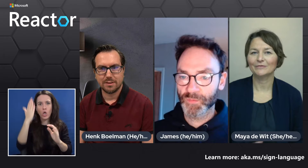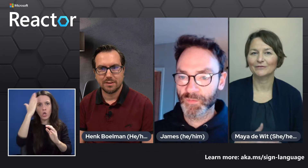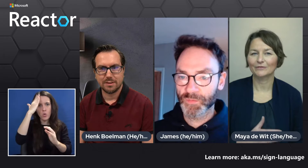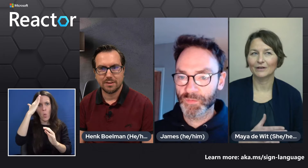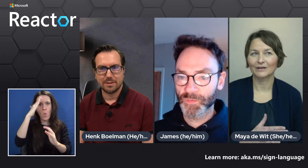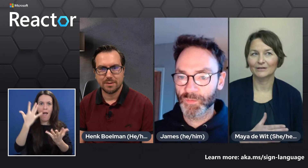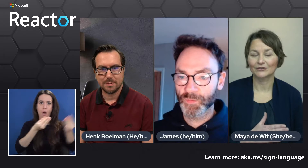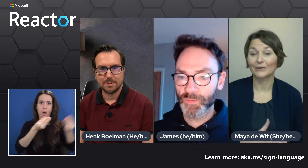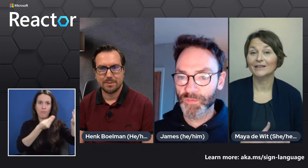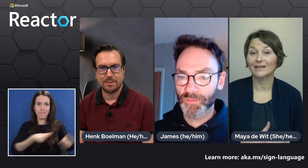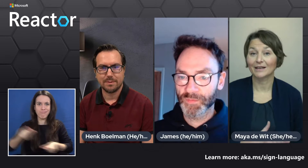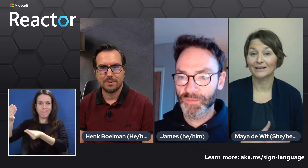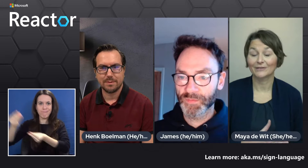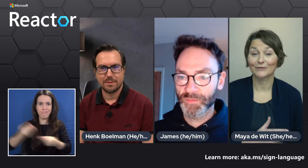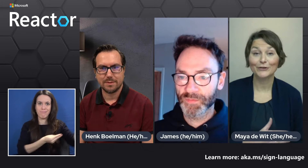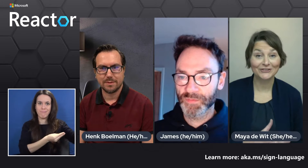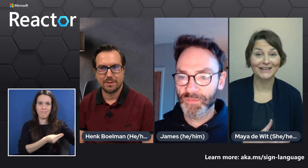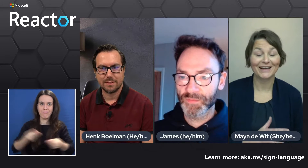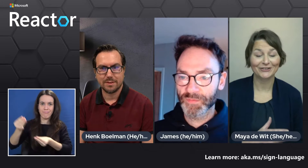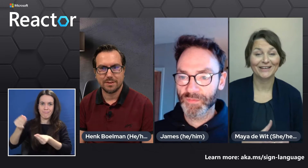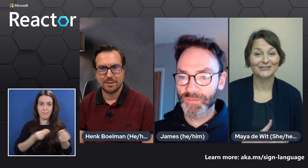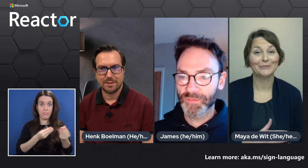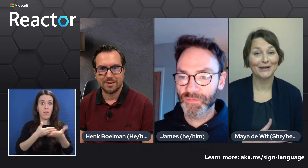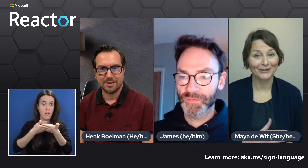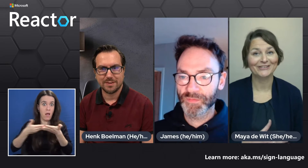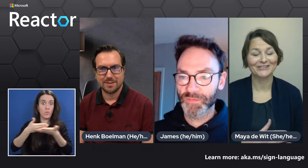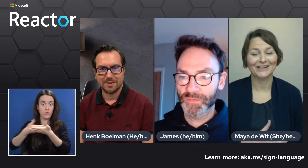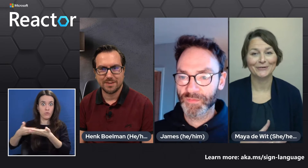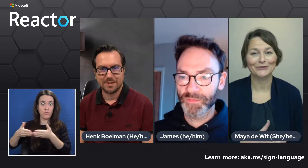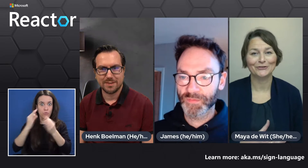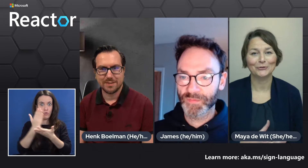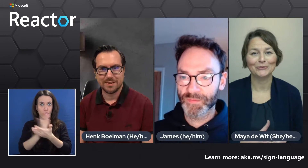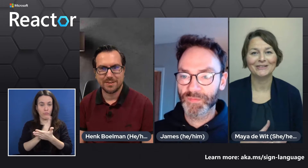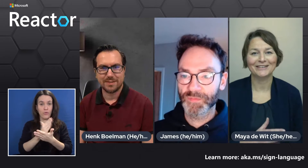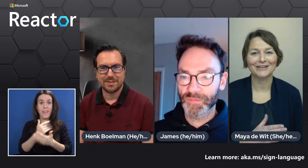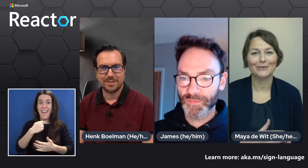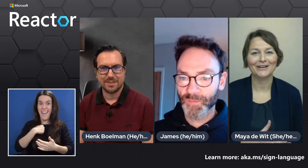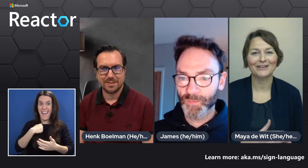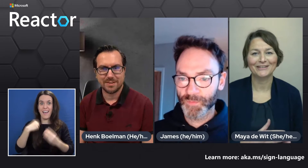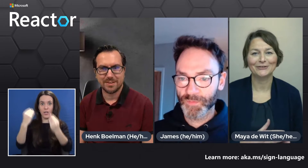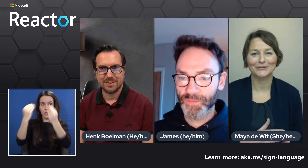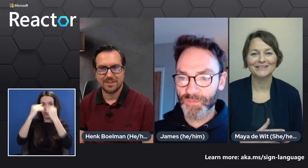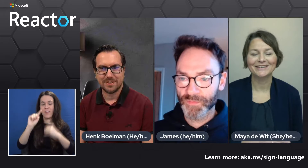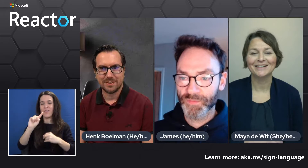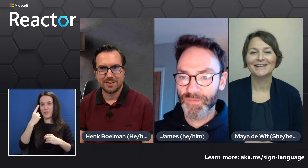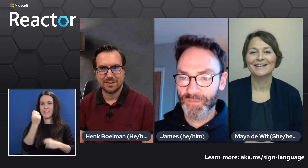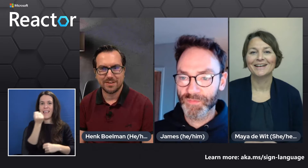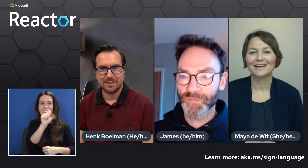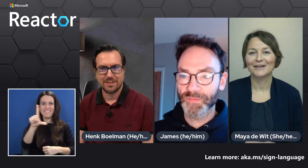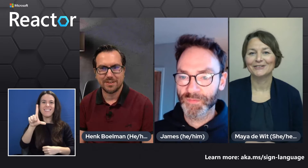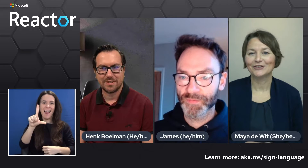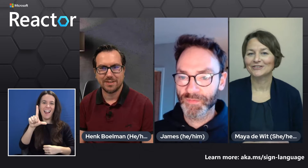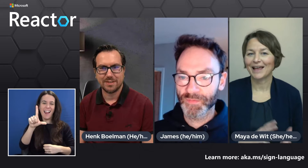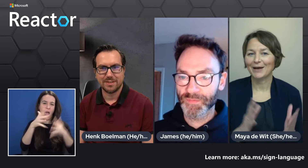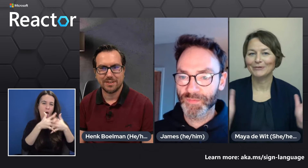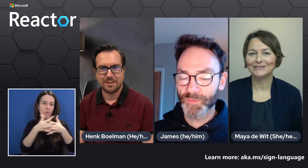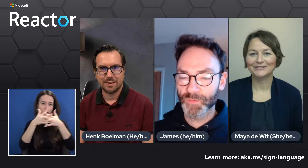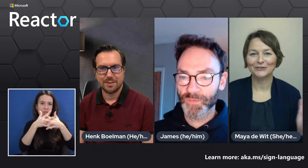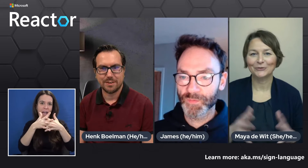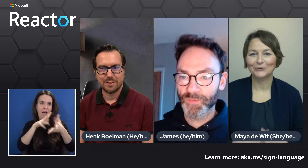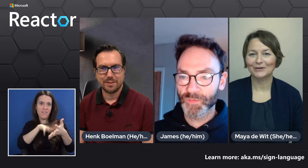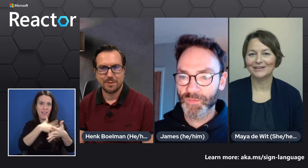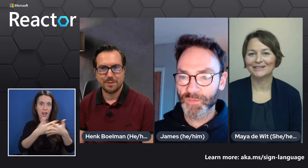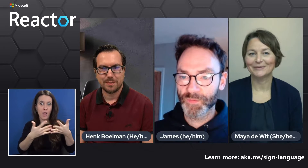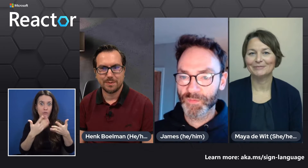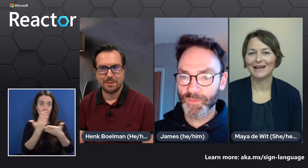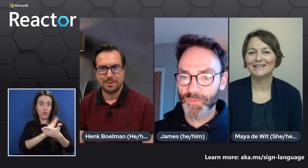I'm trained firstly actually as an American Sign Language interpreter. That's how I got into it. Just happened